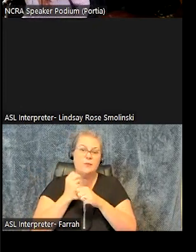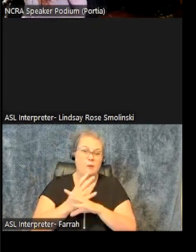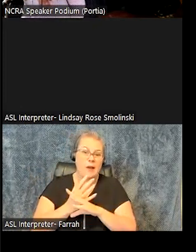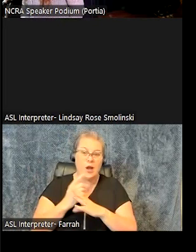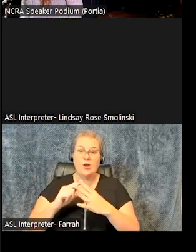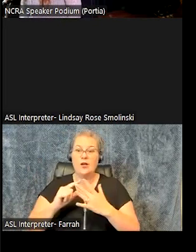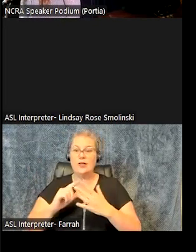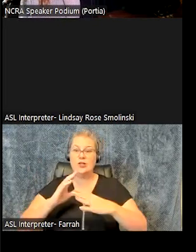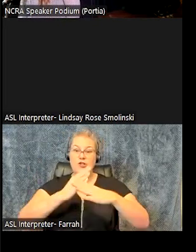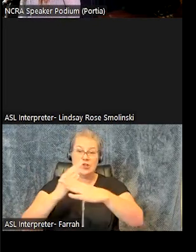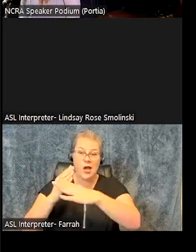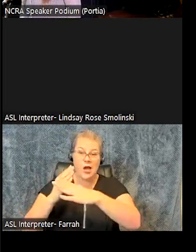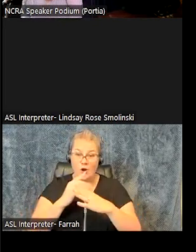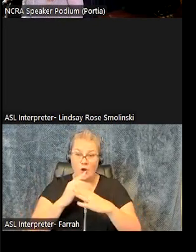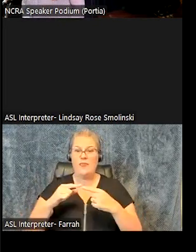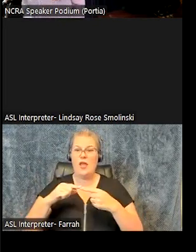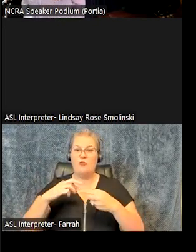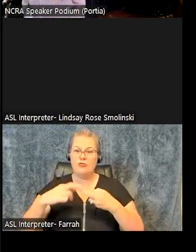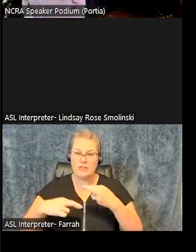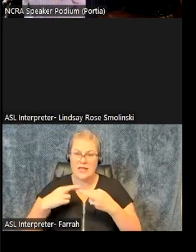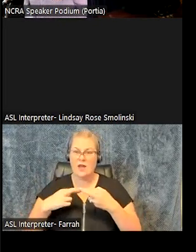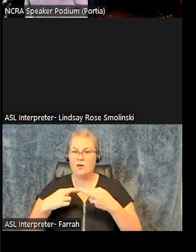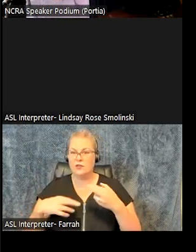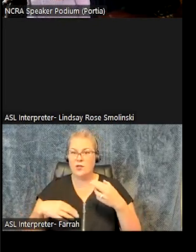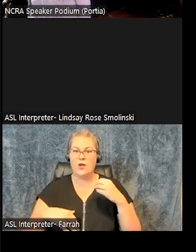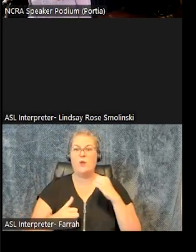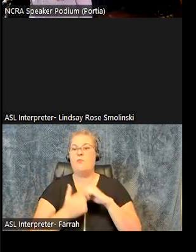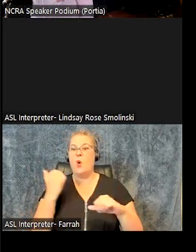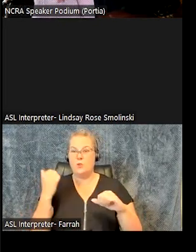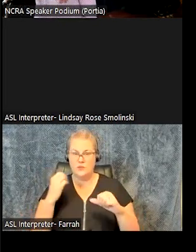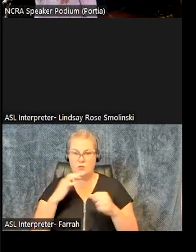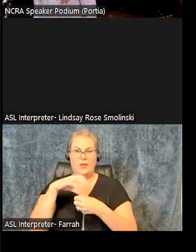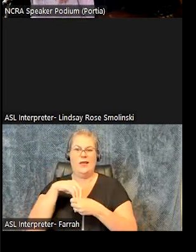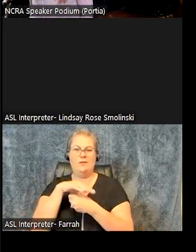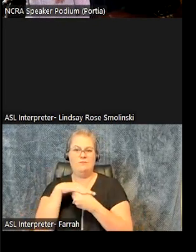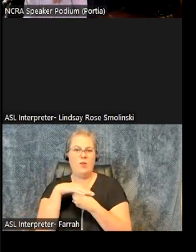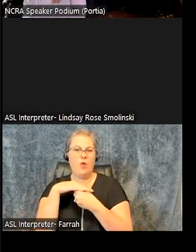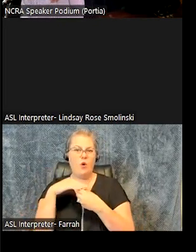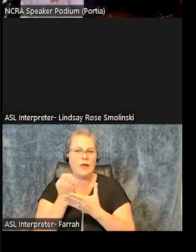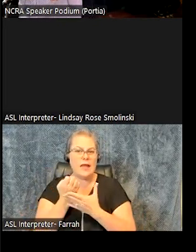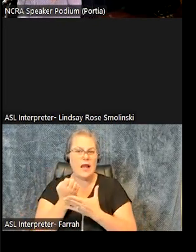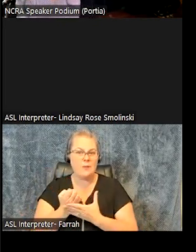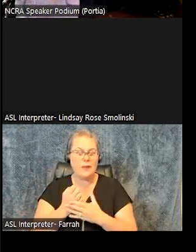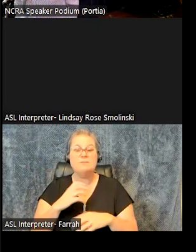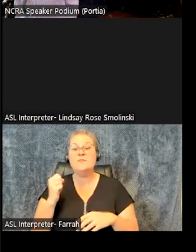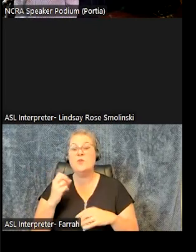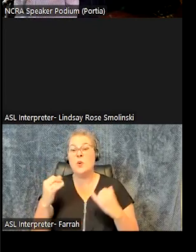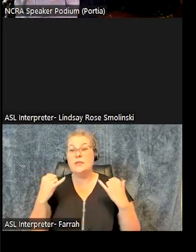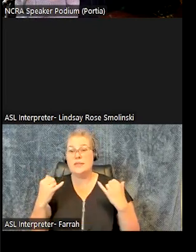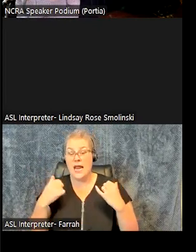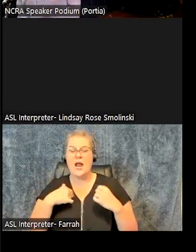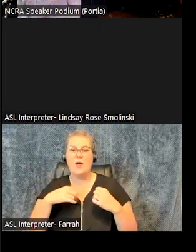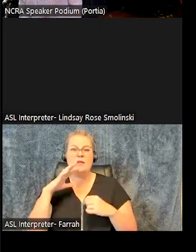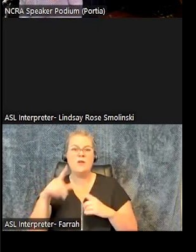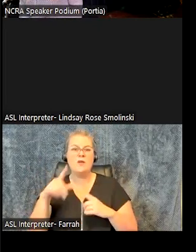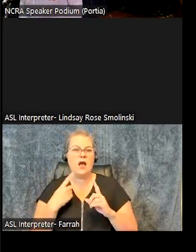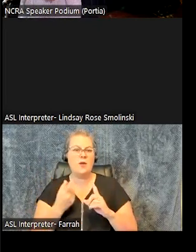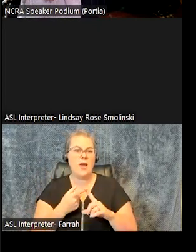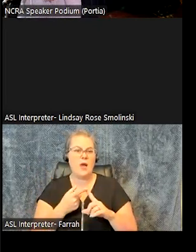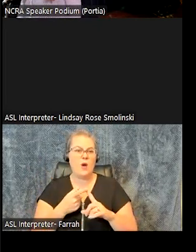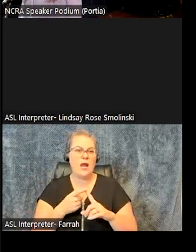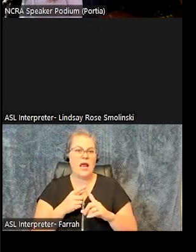and recycled to their fullest extent in the local economy. And today I'm going to talk about a pitch competition where